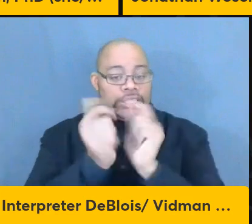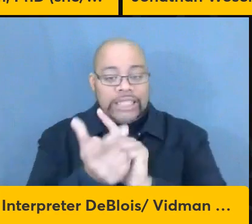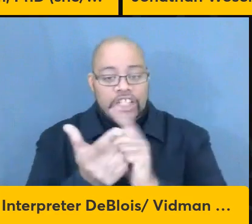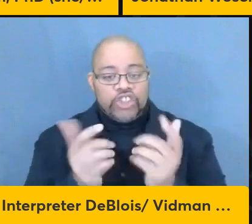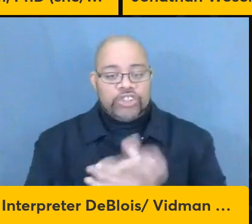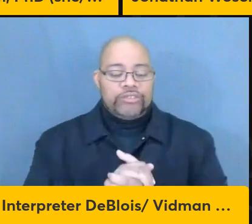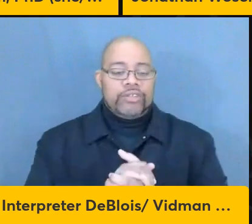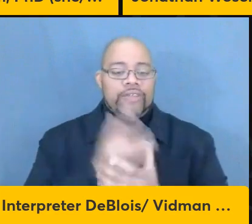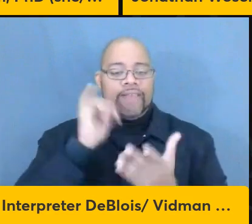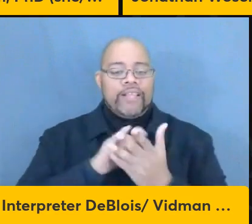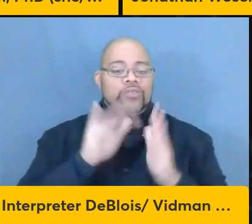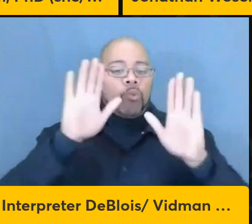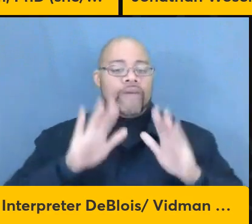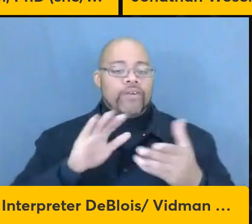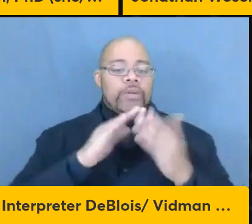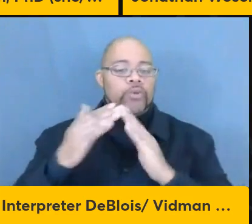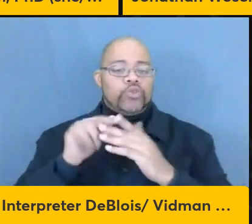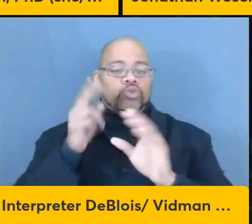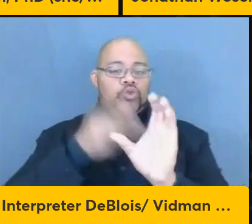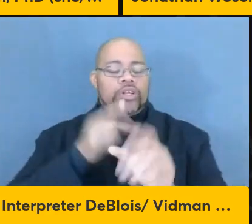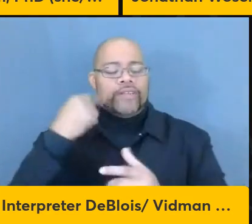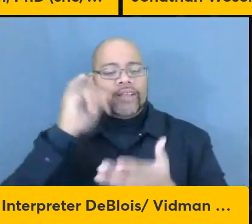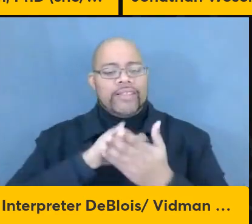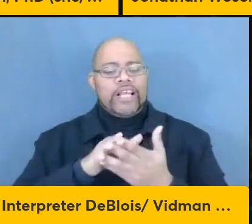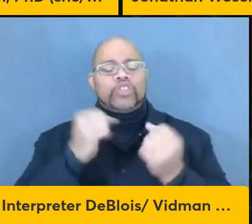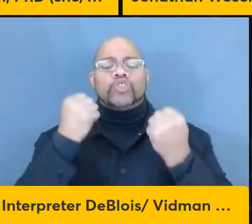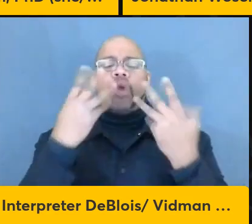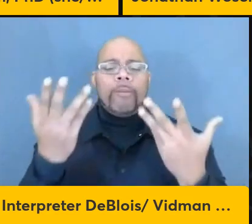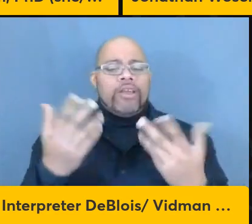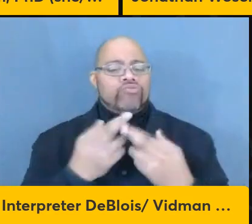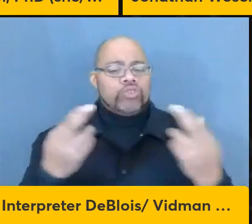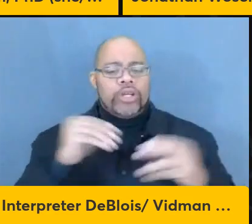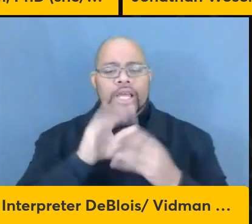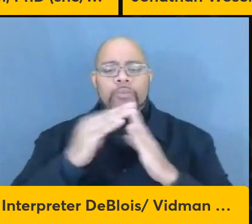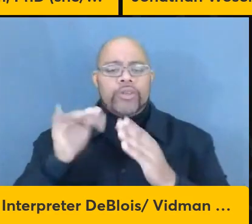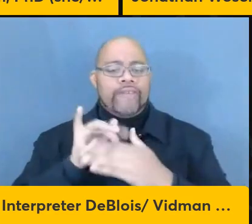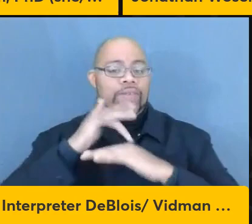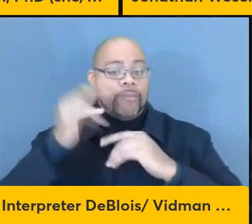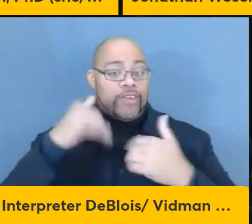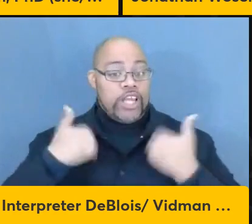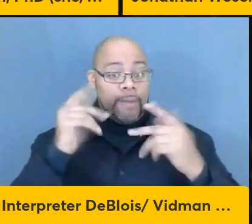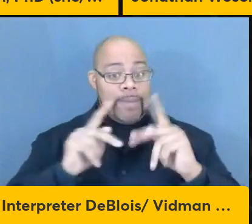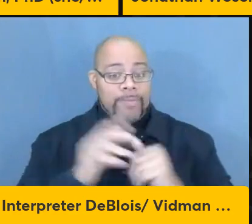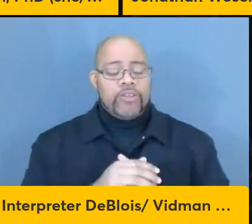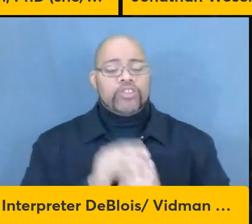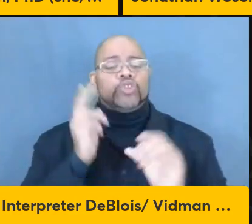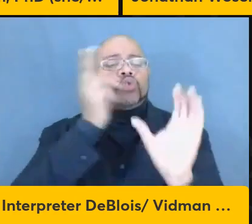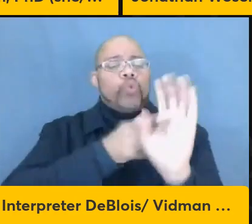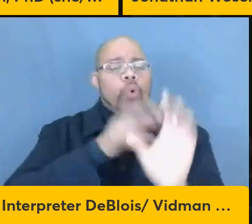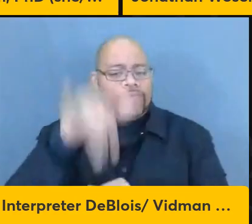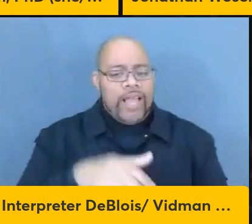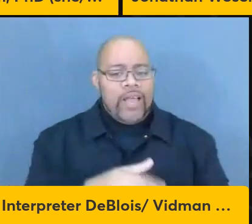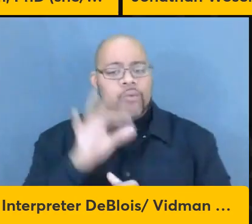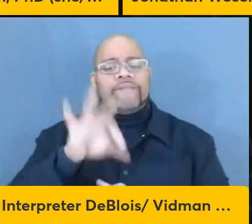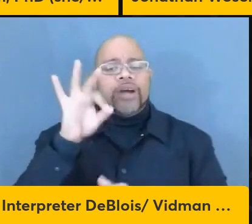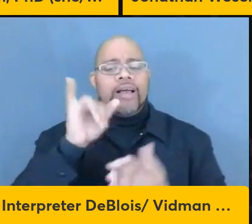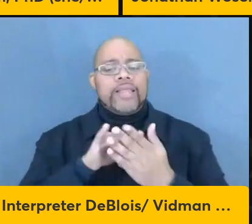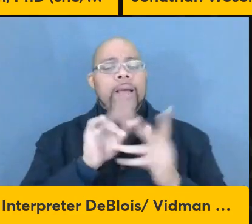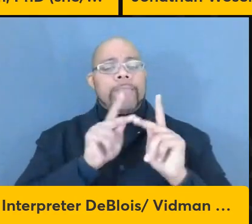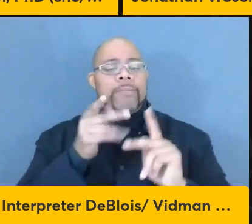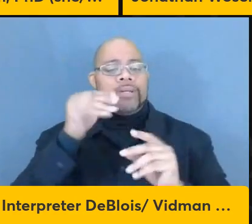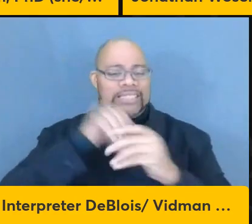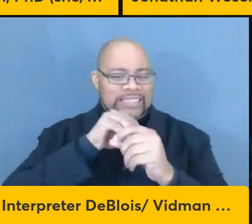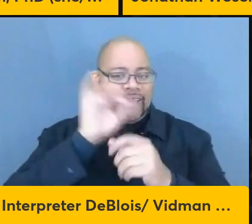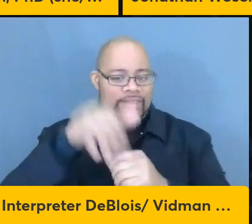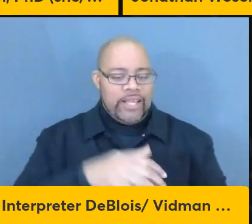translation. I think that's a fantastic community to join. So I think there's so many resources and communities available to young people. Join that. You'll find your people inside